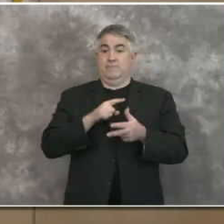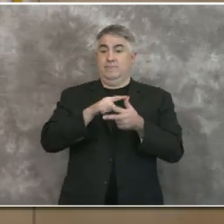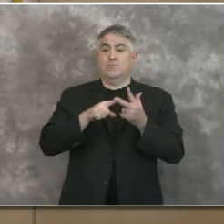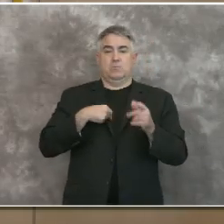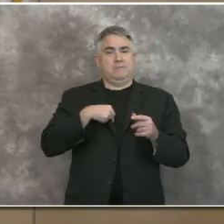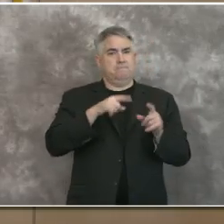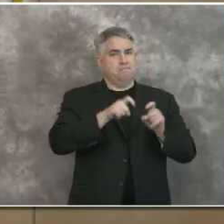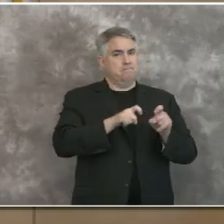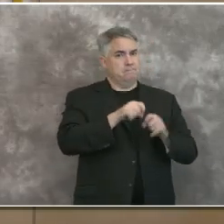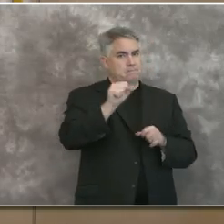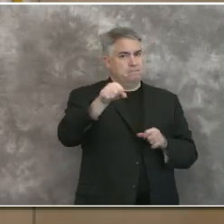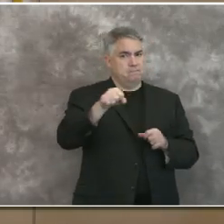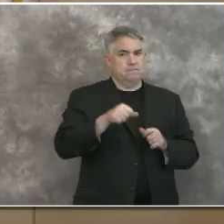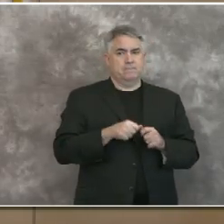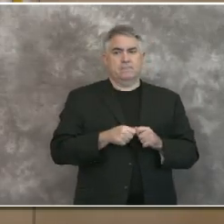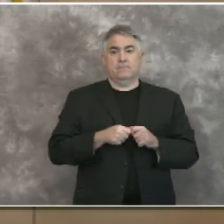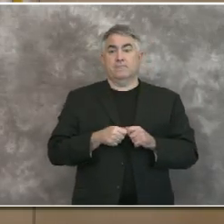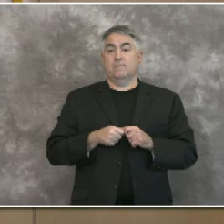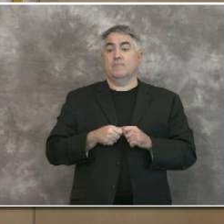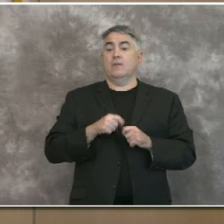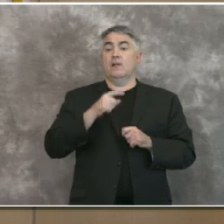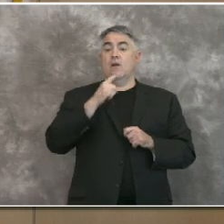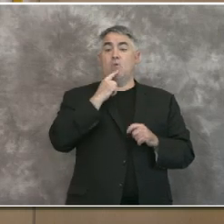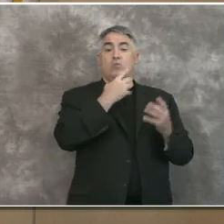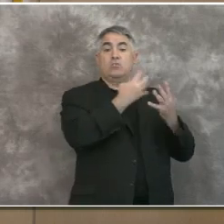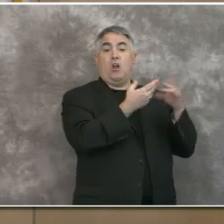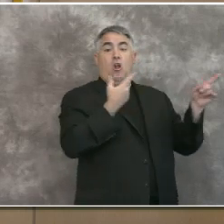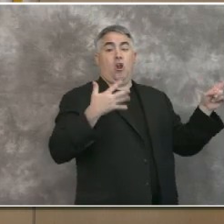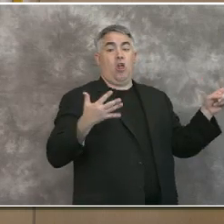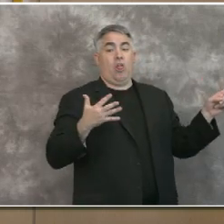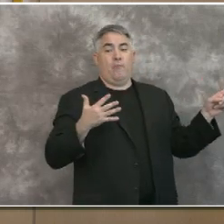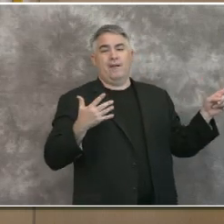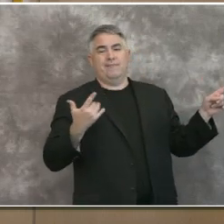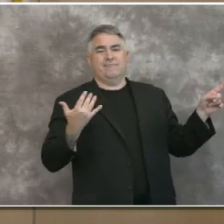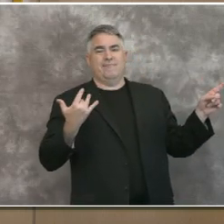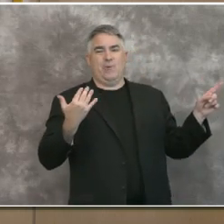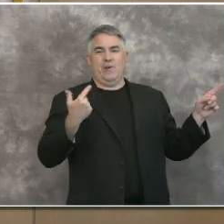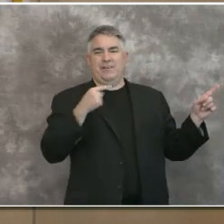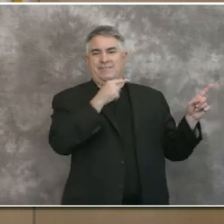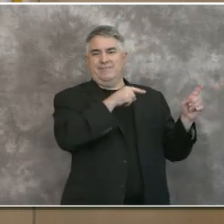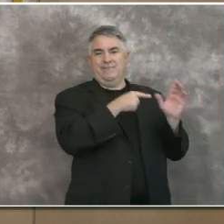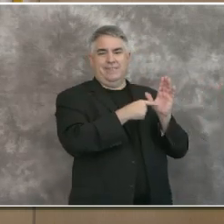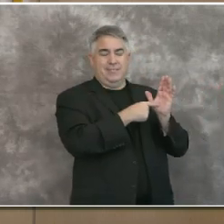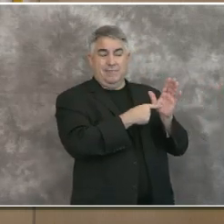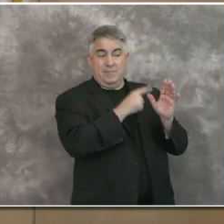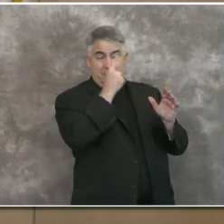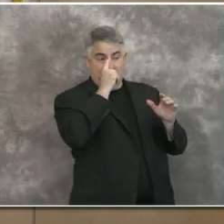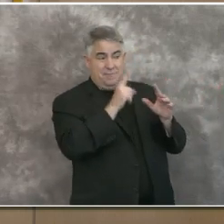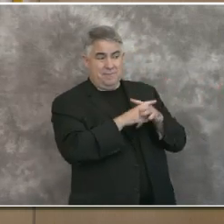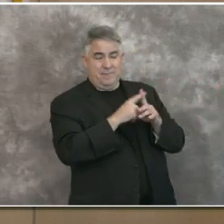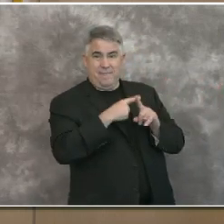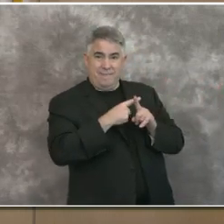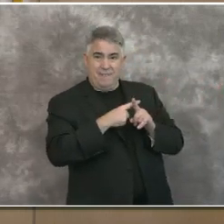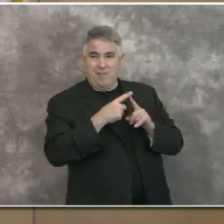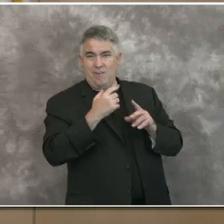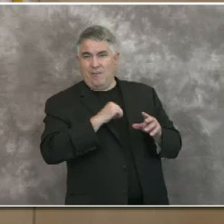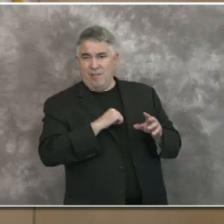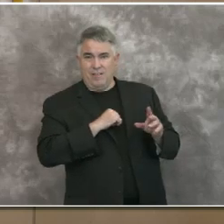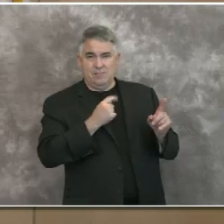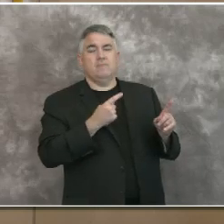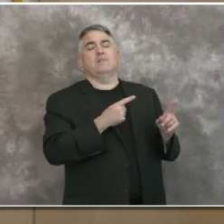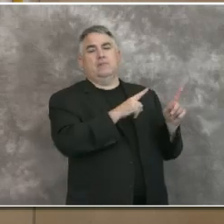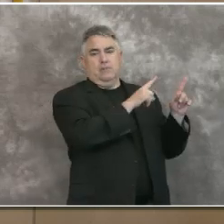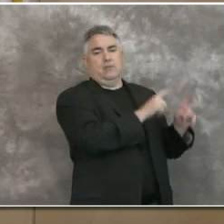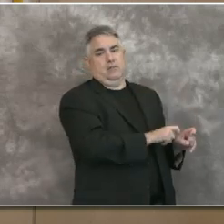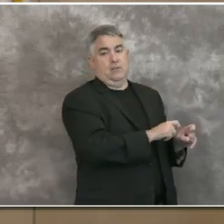individuals that have symptoms. And we have also offered for asymptomatic inmates as well as staff to